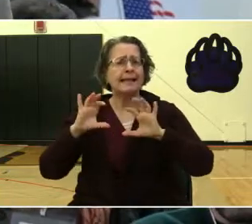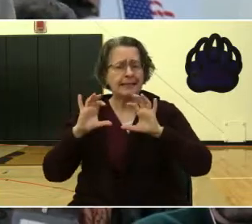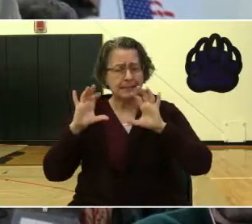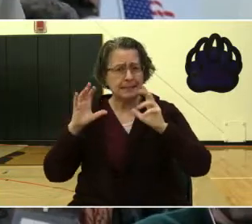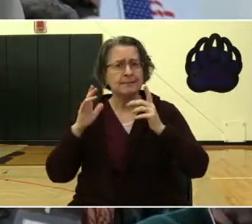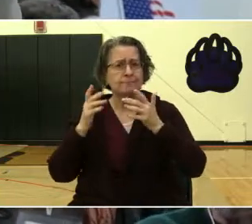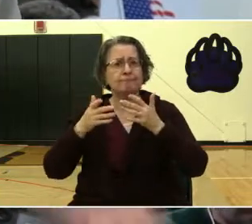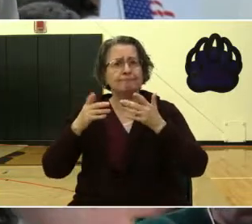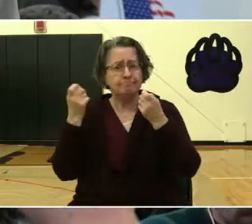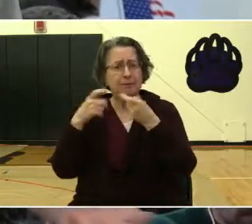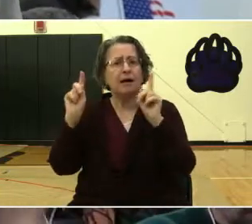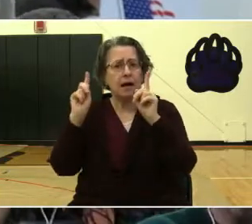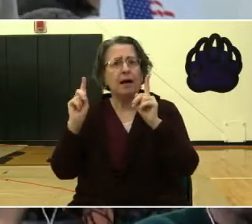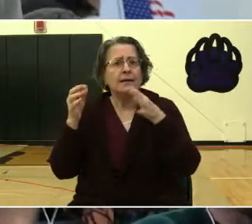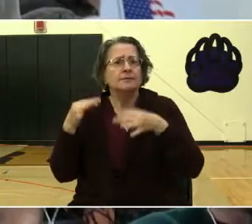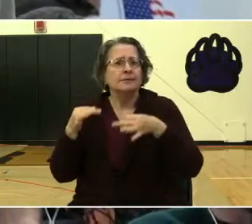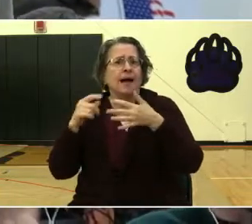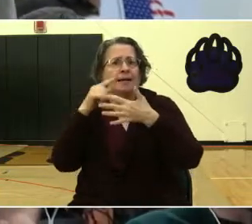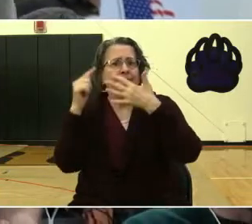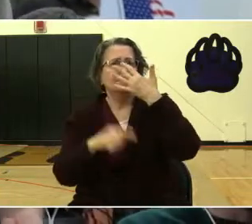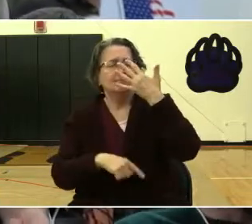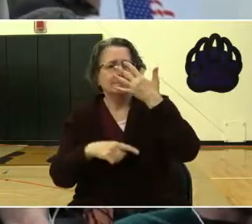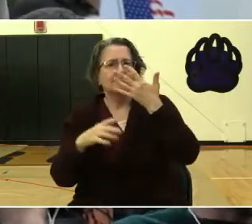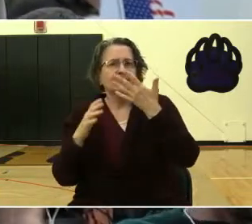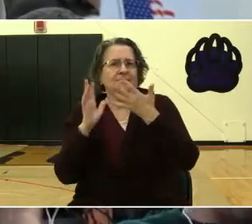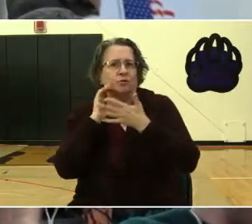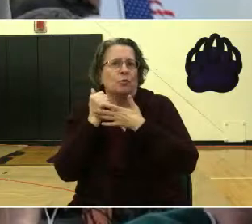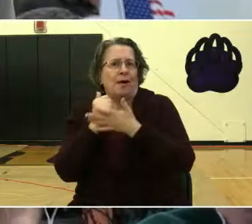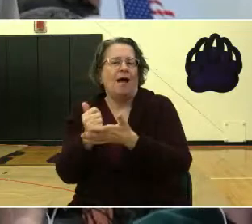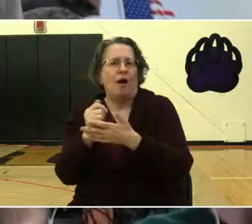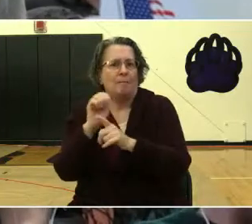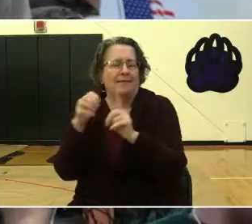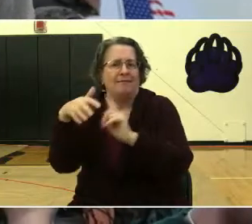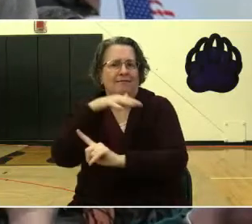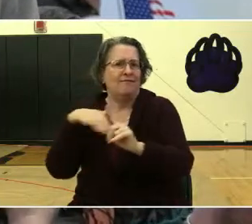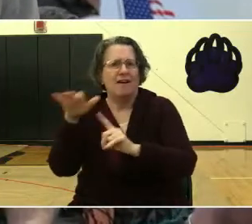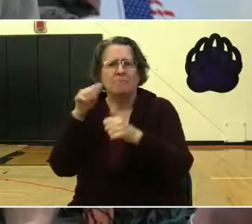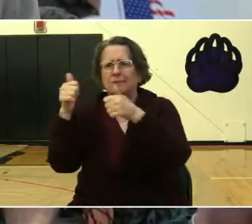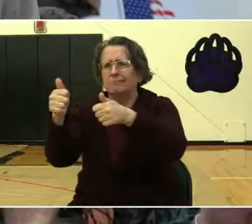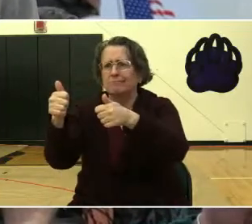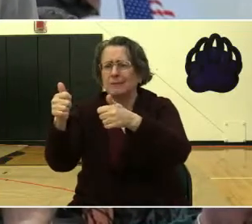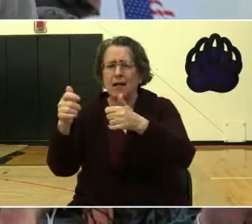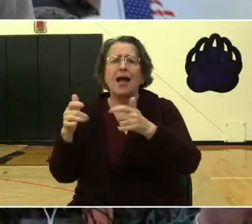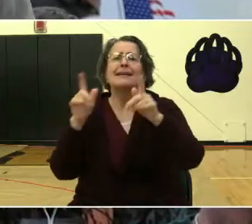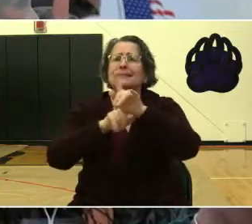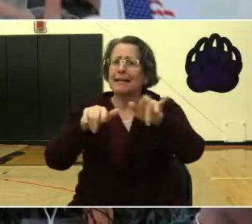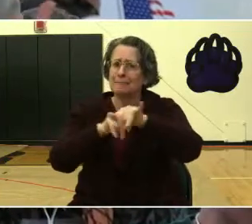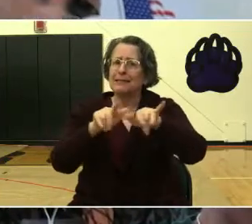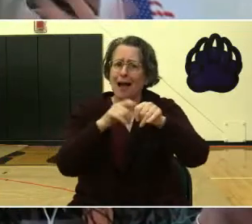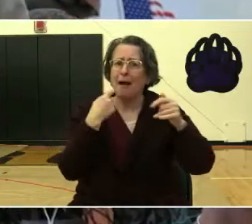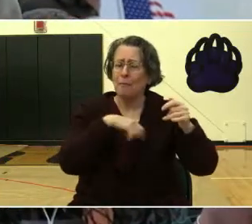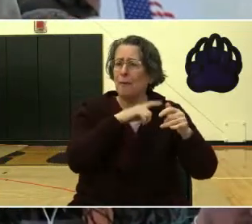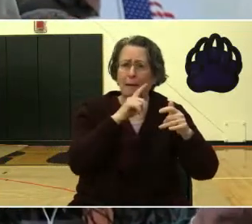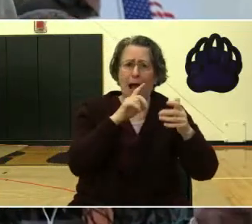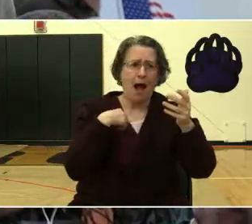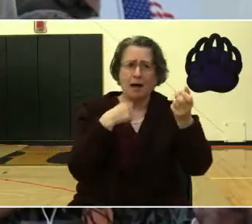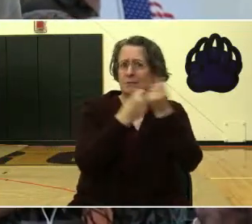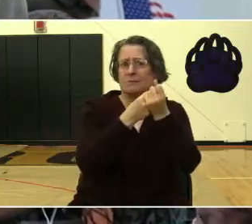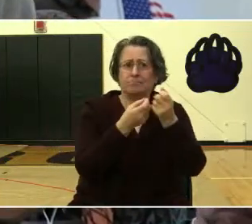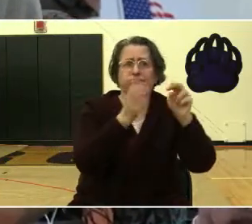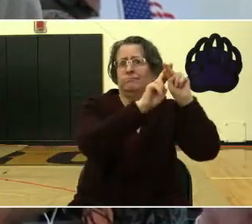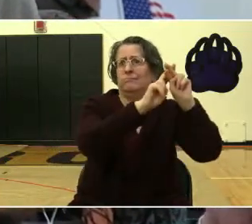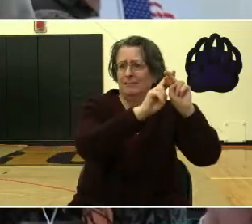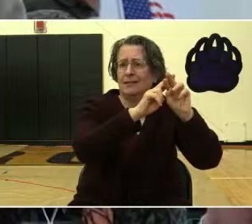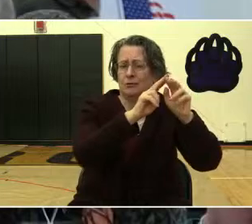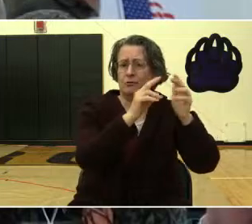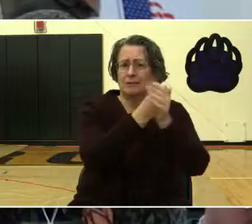think just nothing no small amount is going to solve the problem we but it's it's a question of continued investment